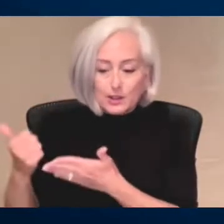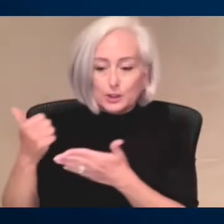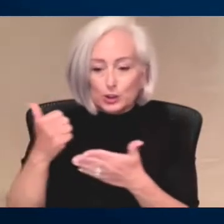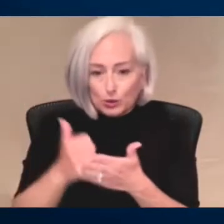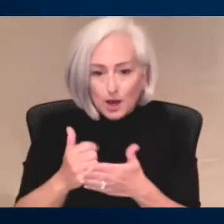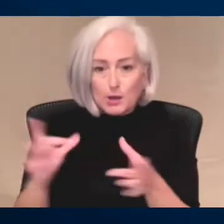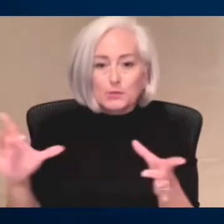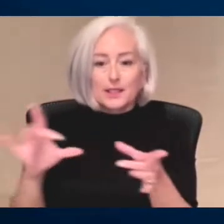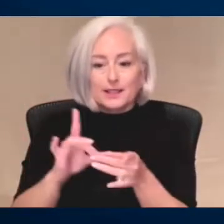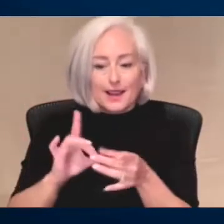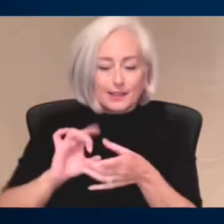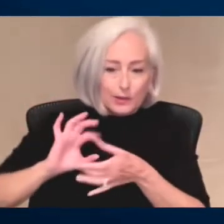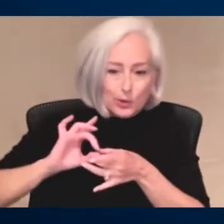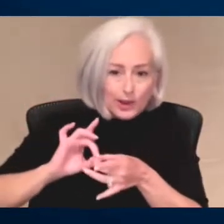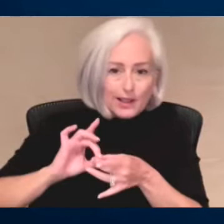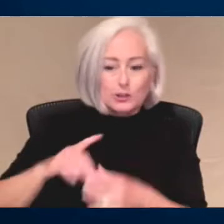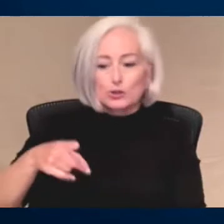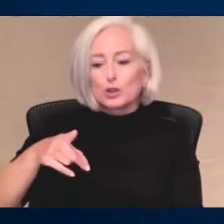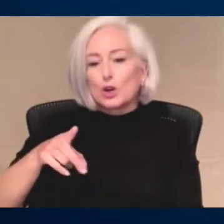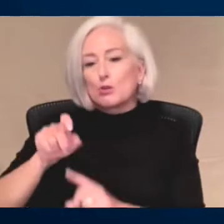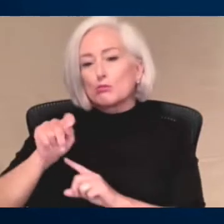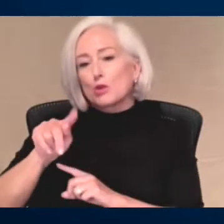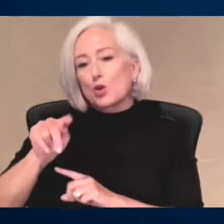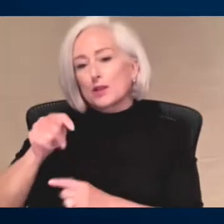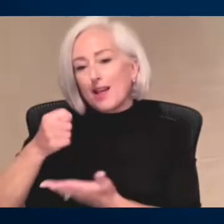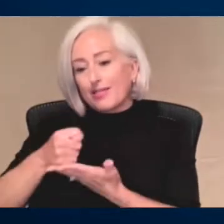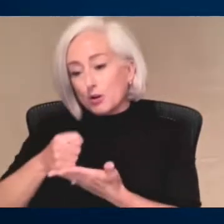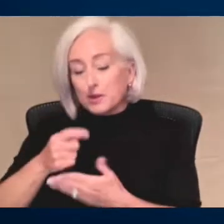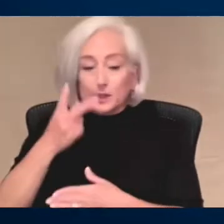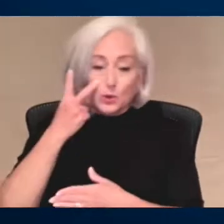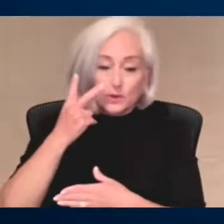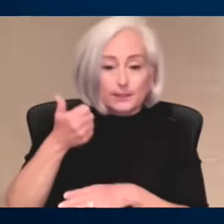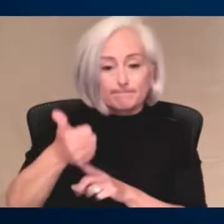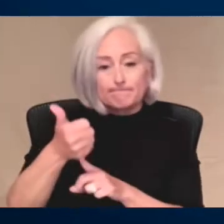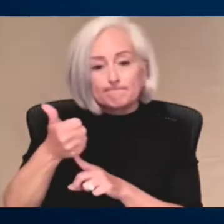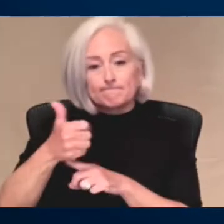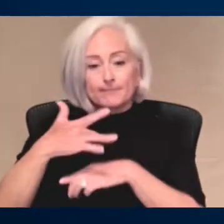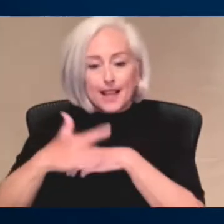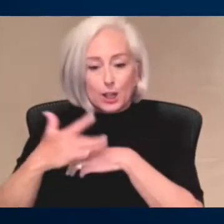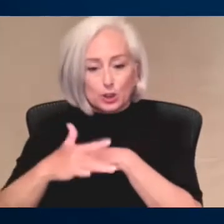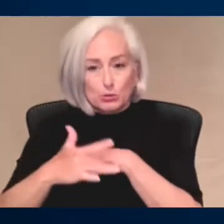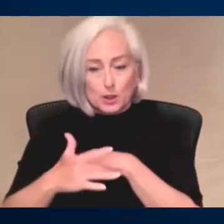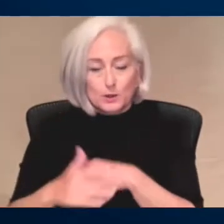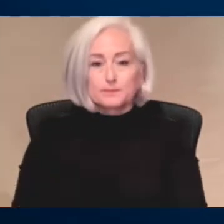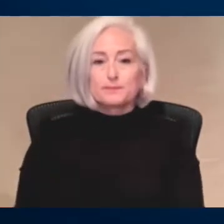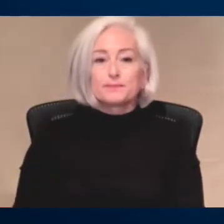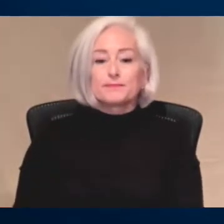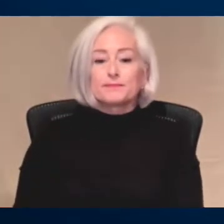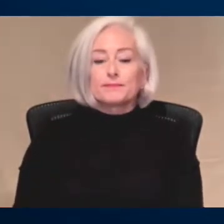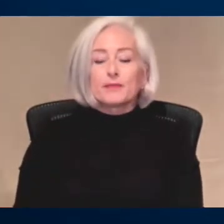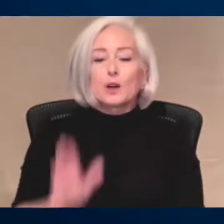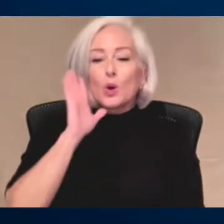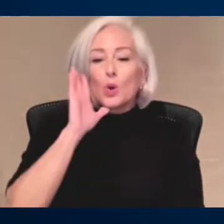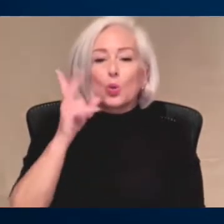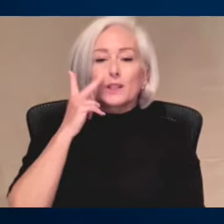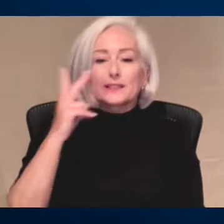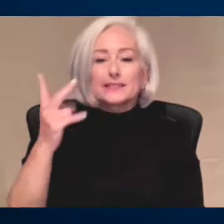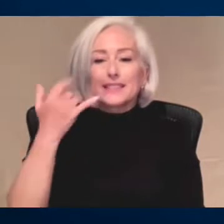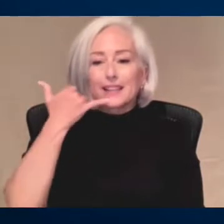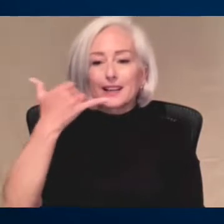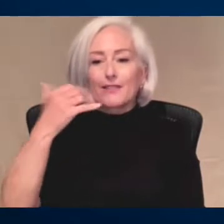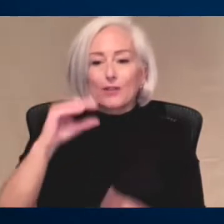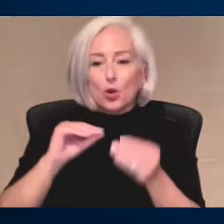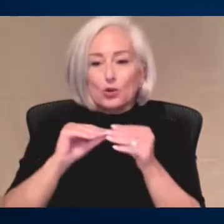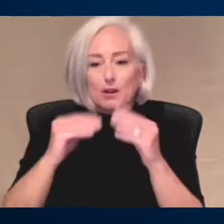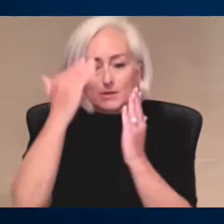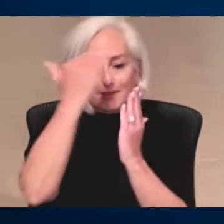might be eligible. We also have the phone numbers listed there as well if you're not